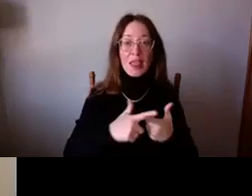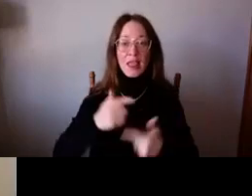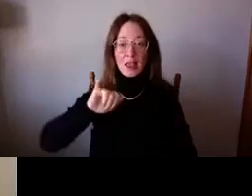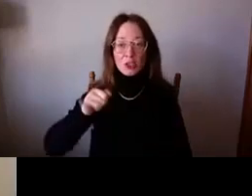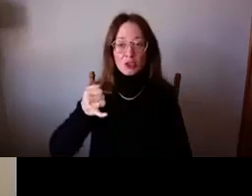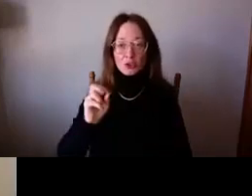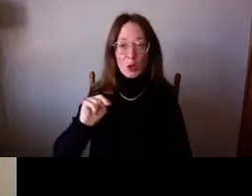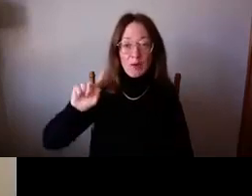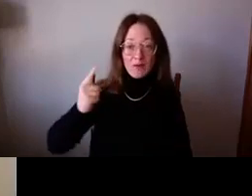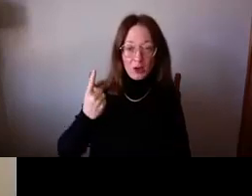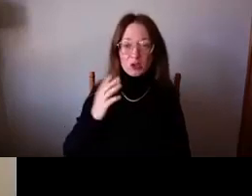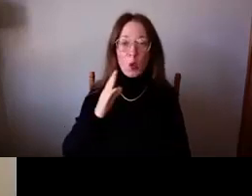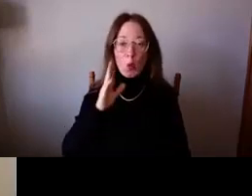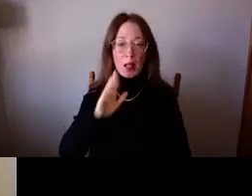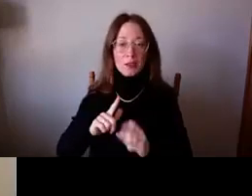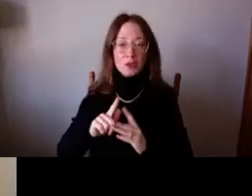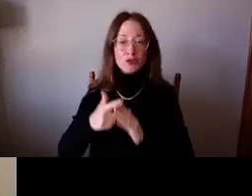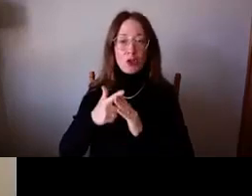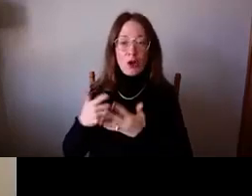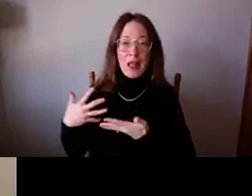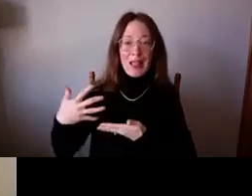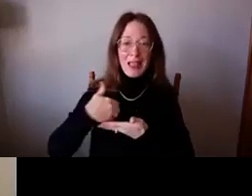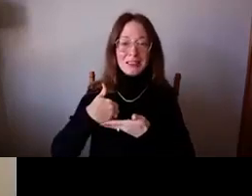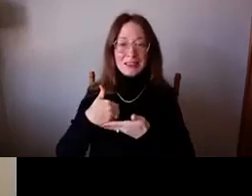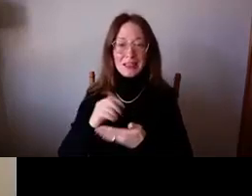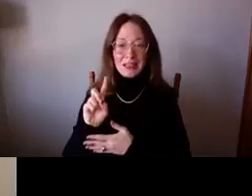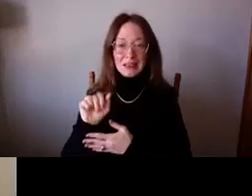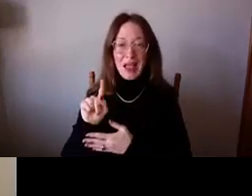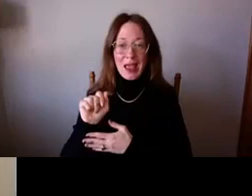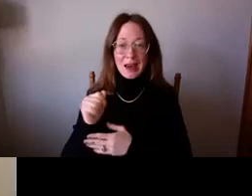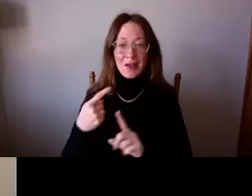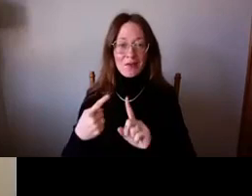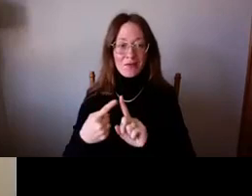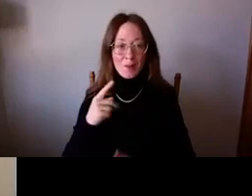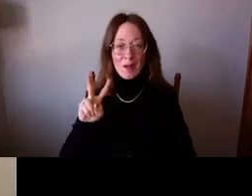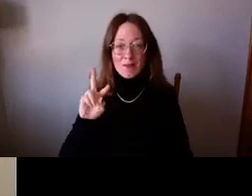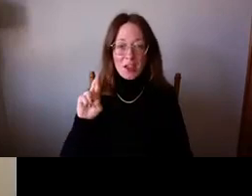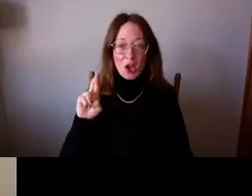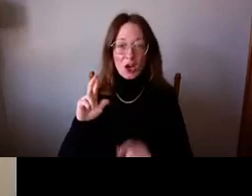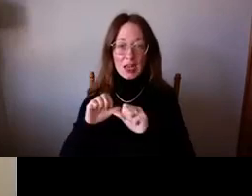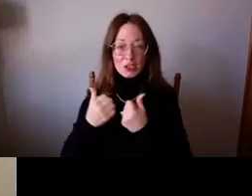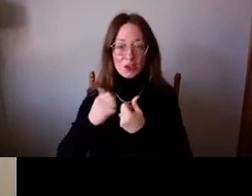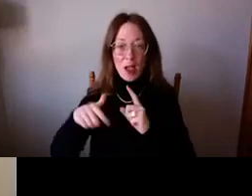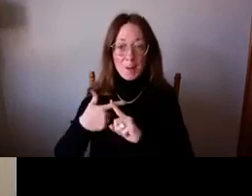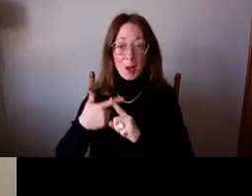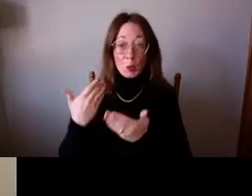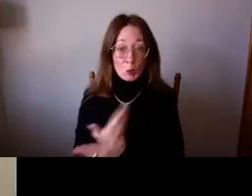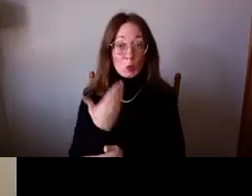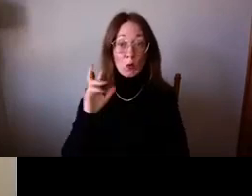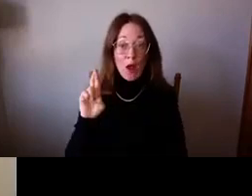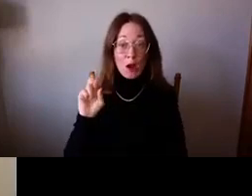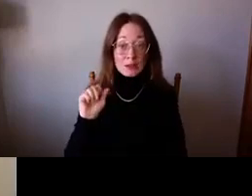we'll begin collecting for the first time data from VR agencies on the new RSA